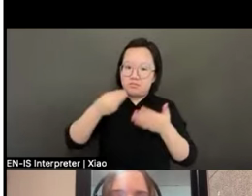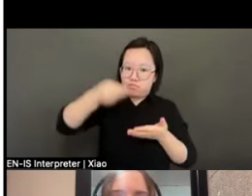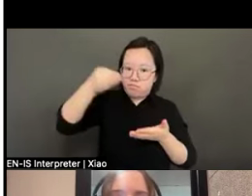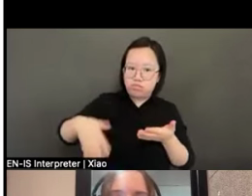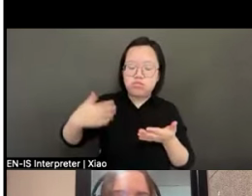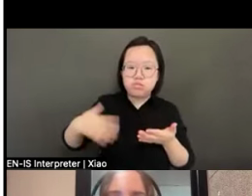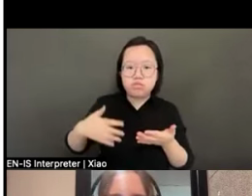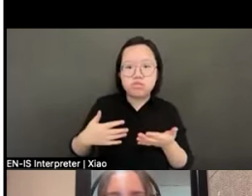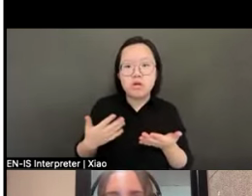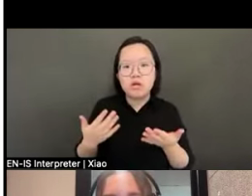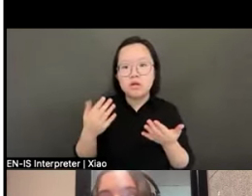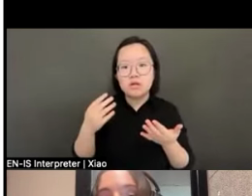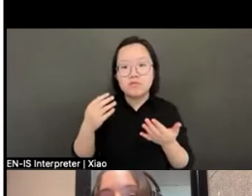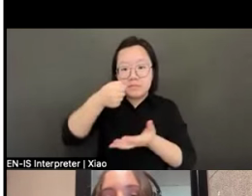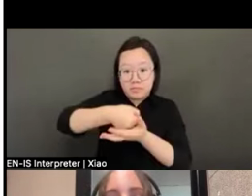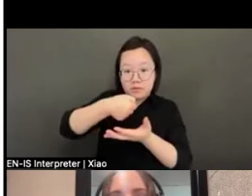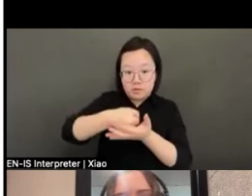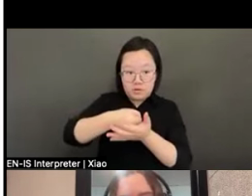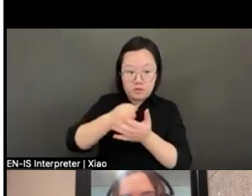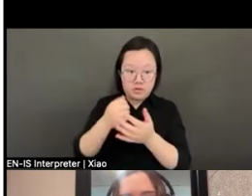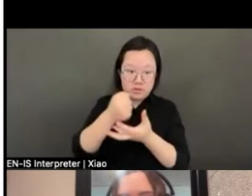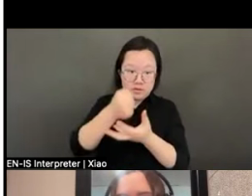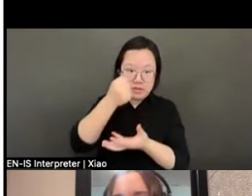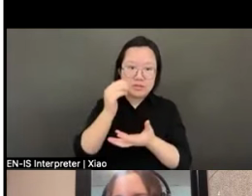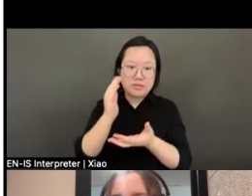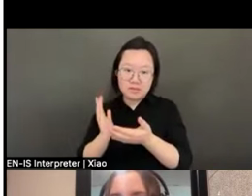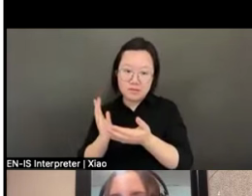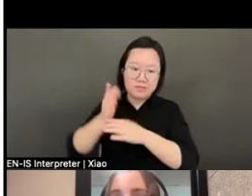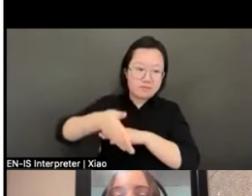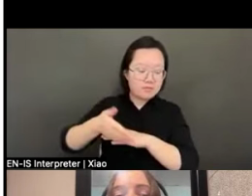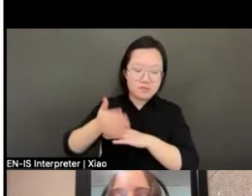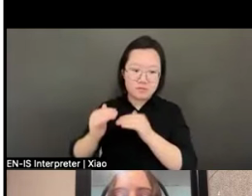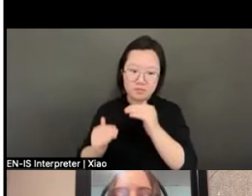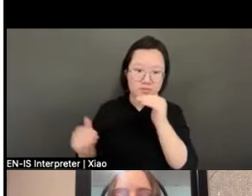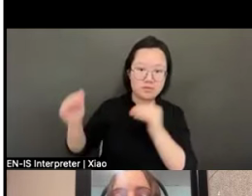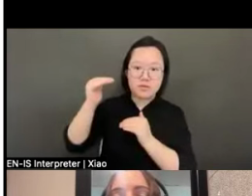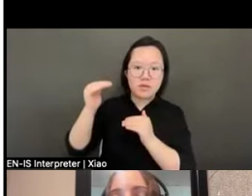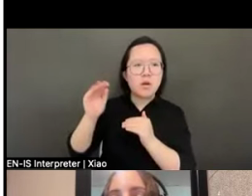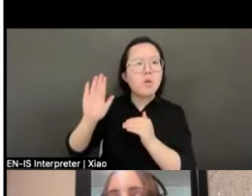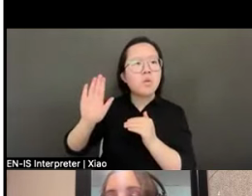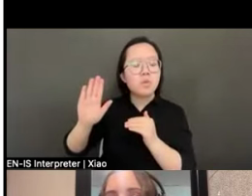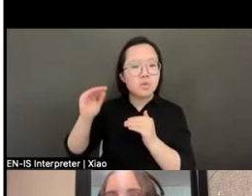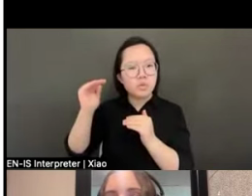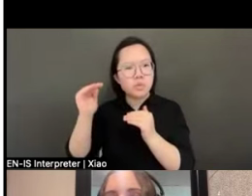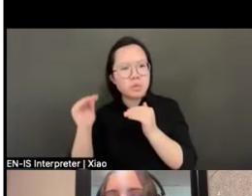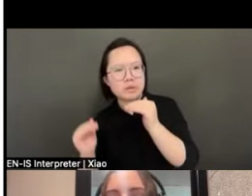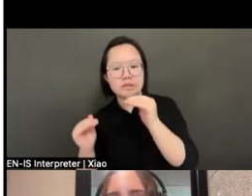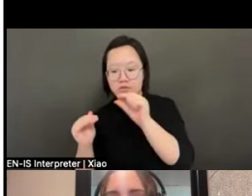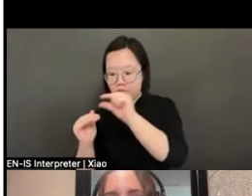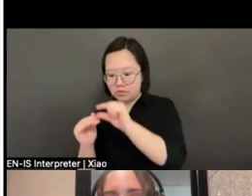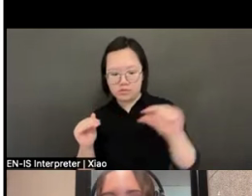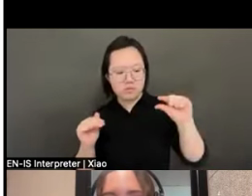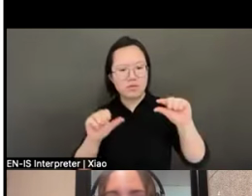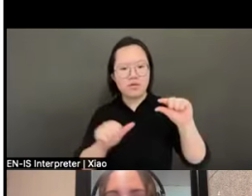and you have extra budget that is left, you will be able to use it for other activities. So what you can do, you can use, for example, a